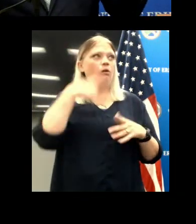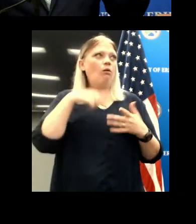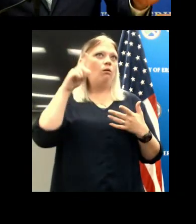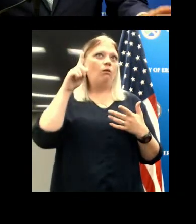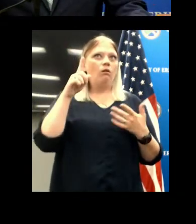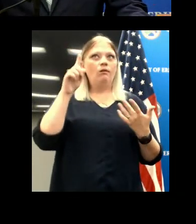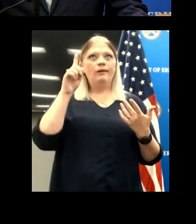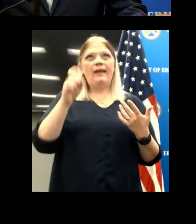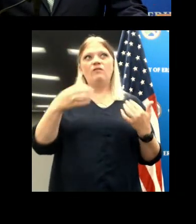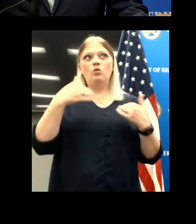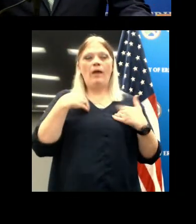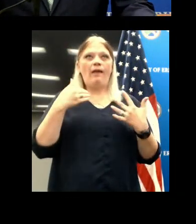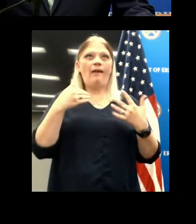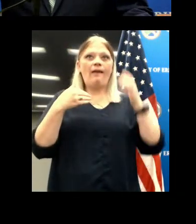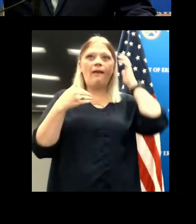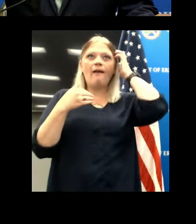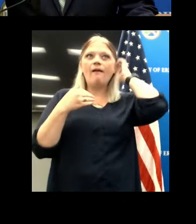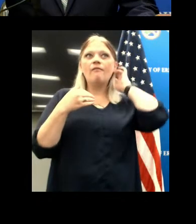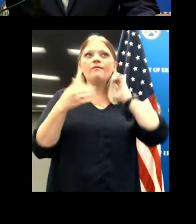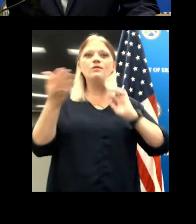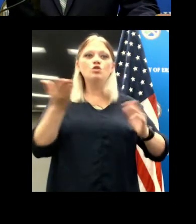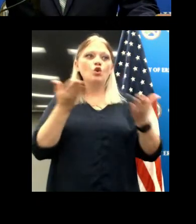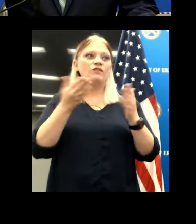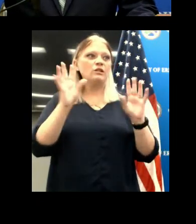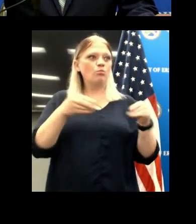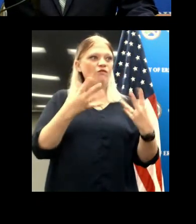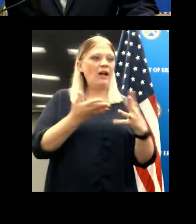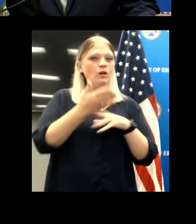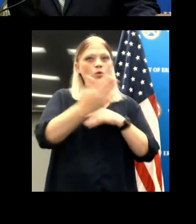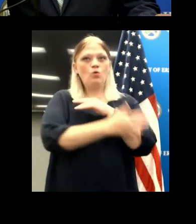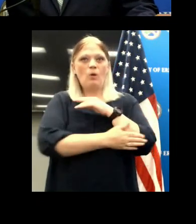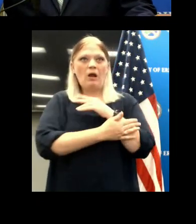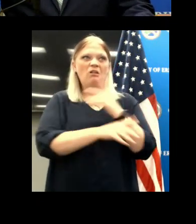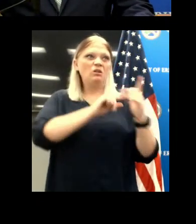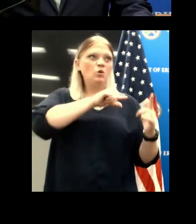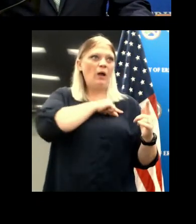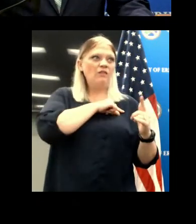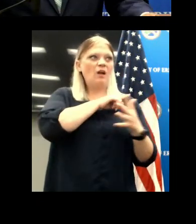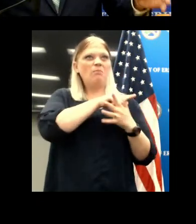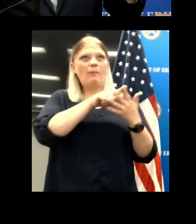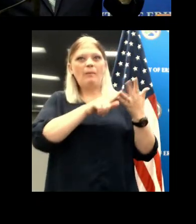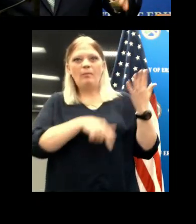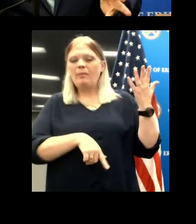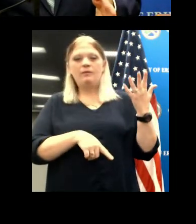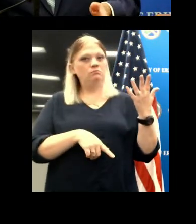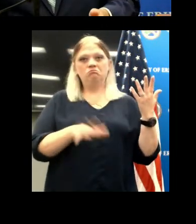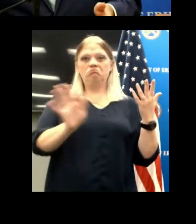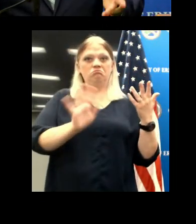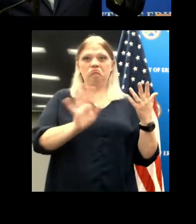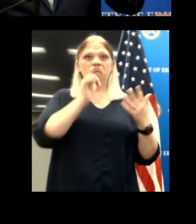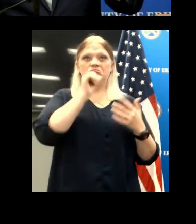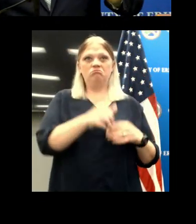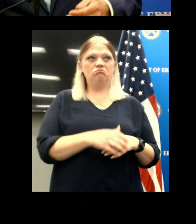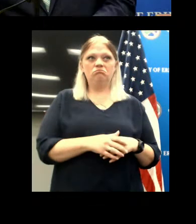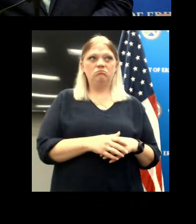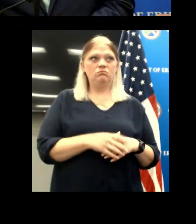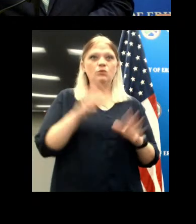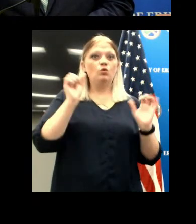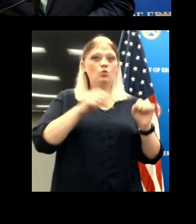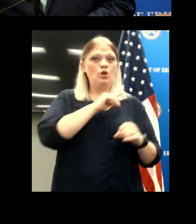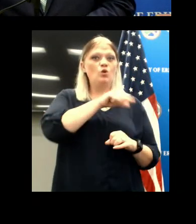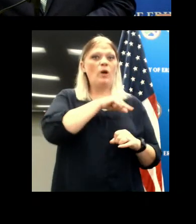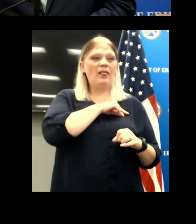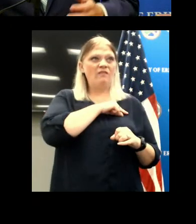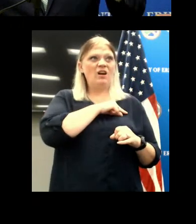a certain number of services that are provided to me by the county to qualify for a daycare assistance, and that is not the case. you can actually qualify for